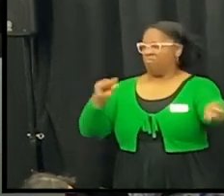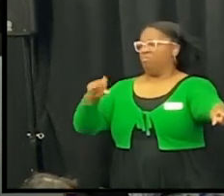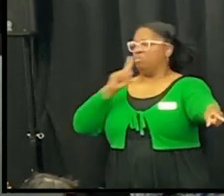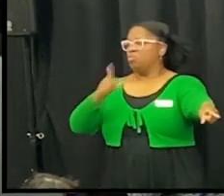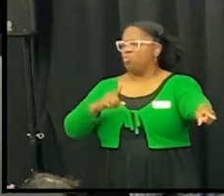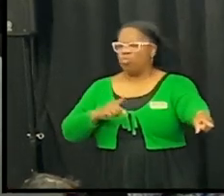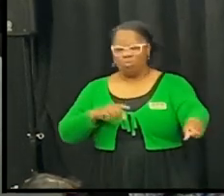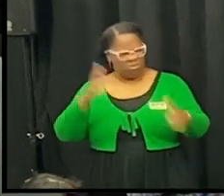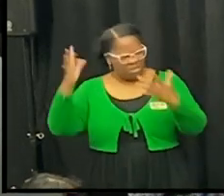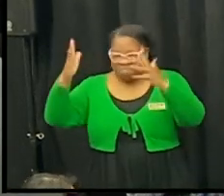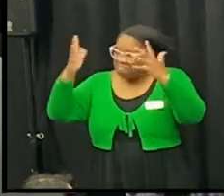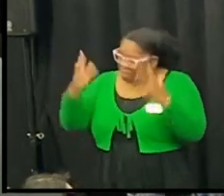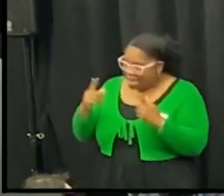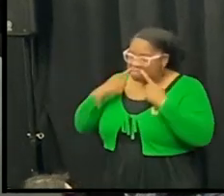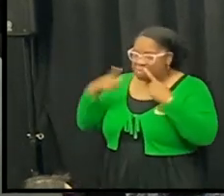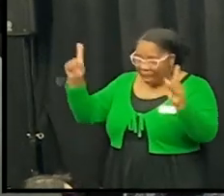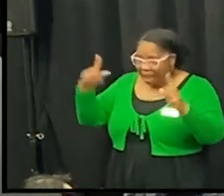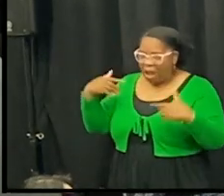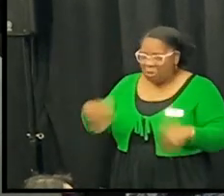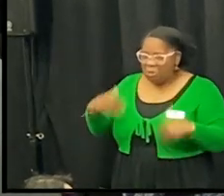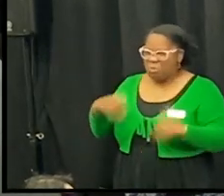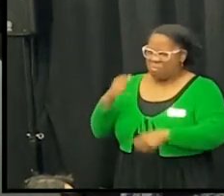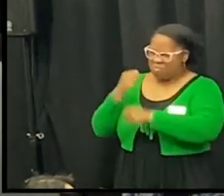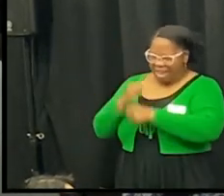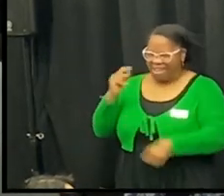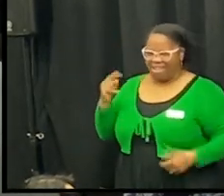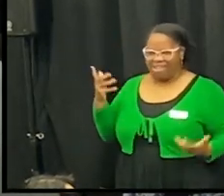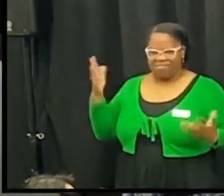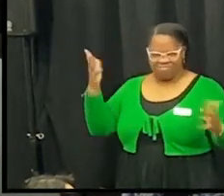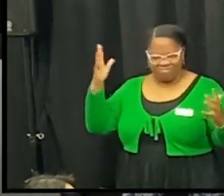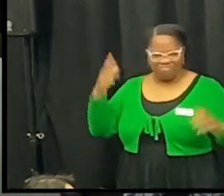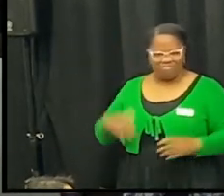done that. Yeah.